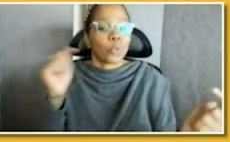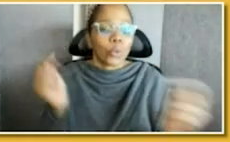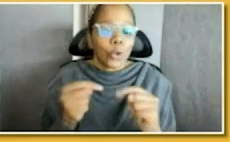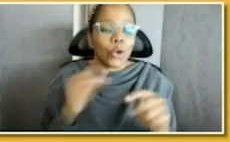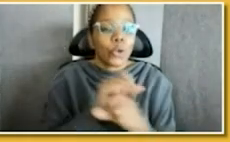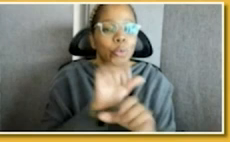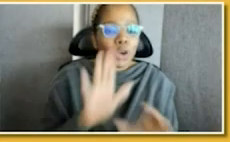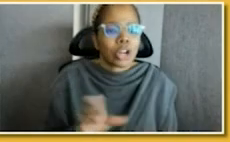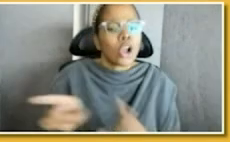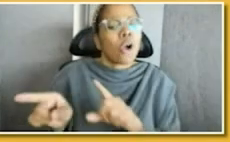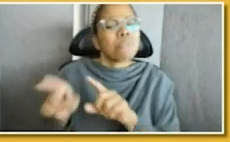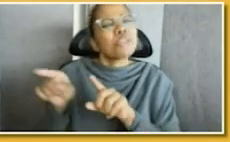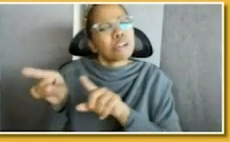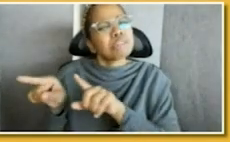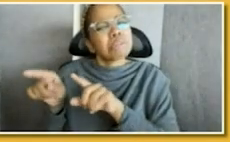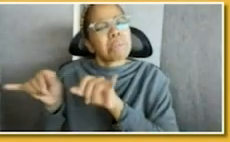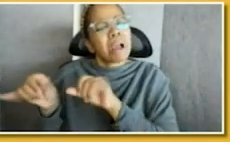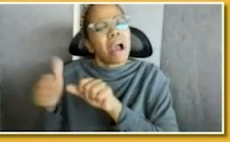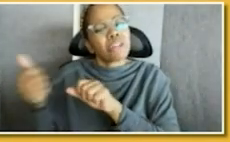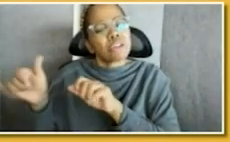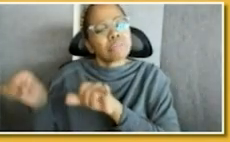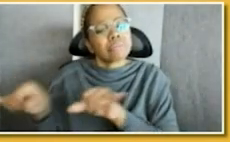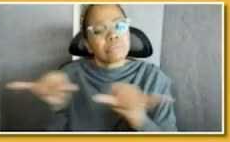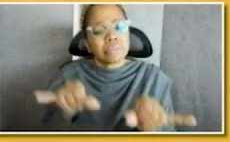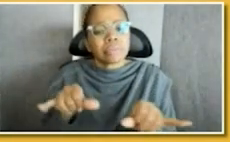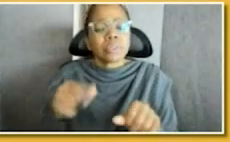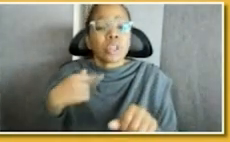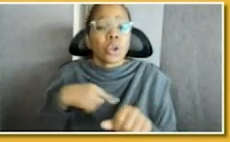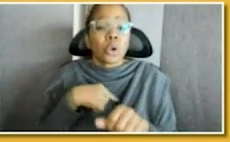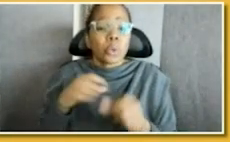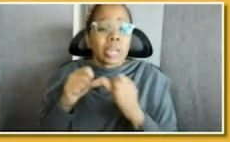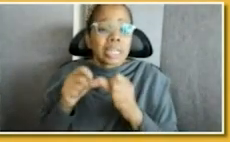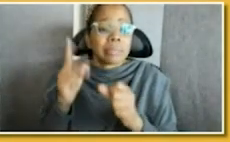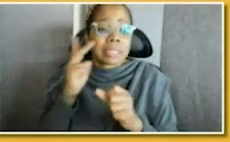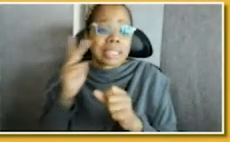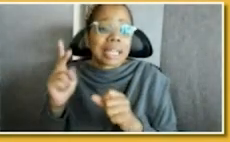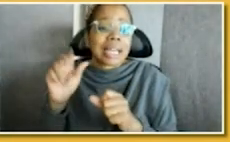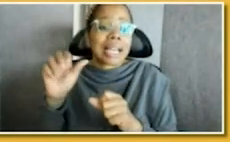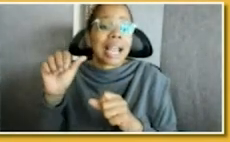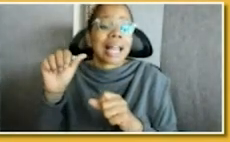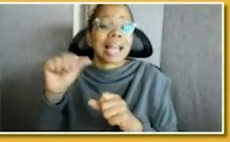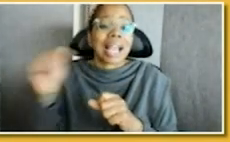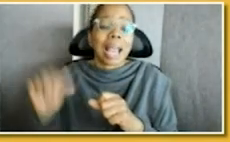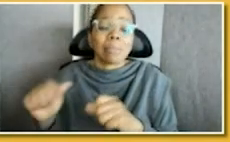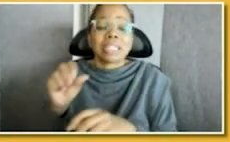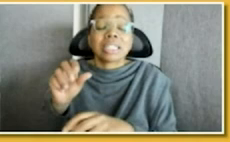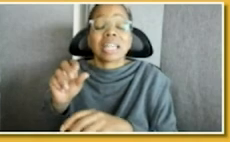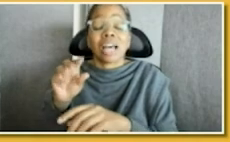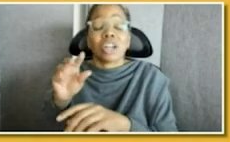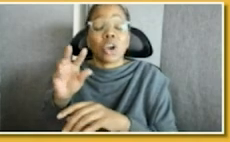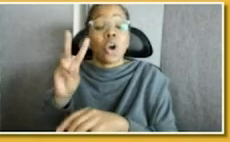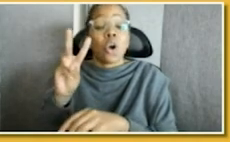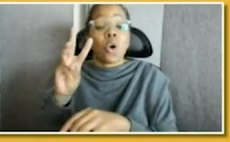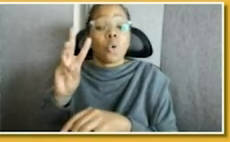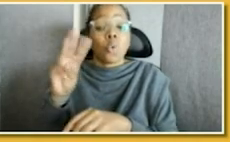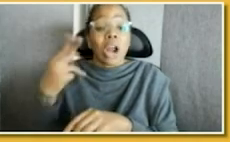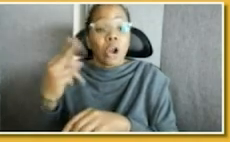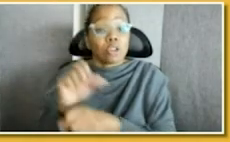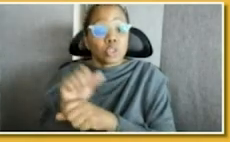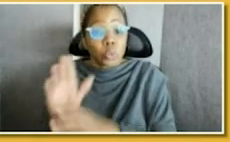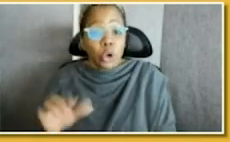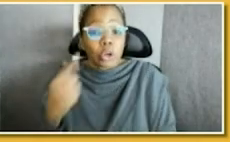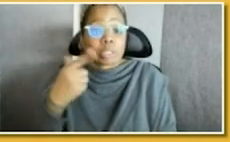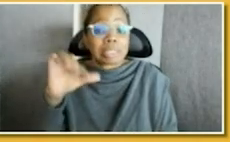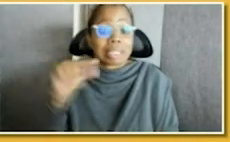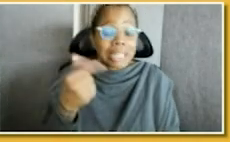well. You know, again, we keep seeing this in the headlines about Amazon warehouse workers and gig workers, like the constant surveillance, the intimidation,